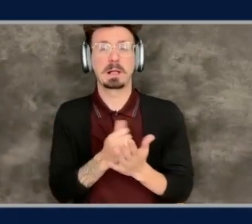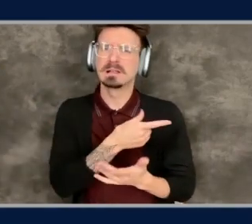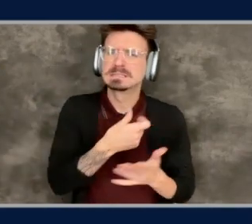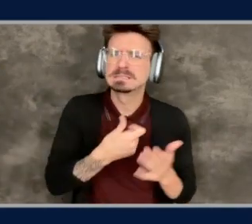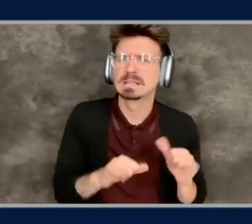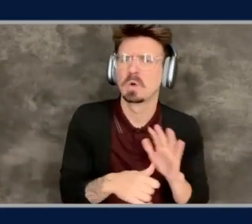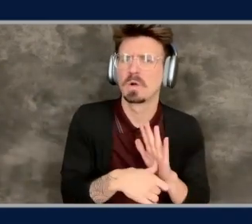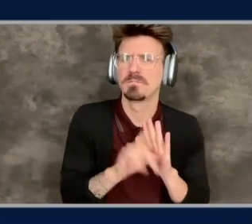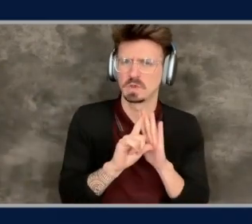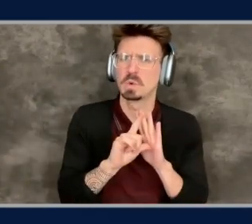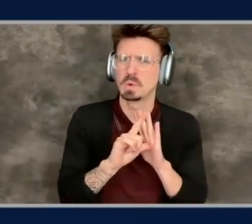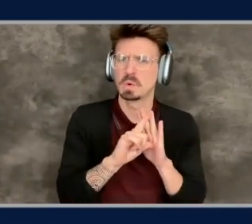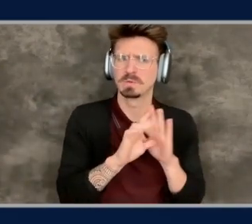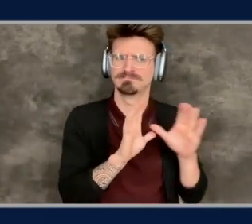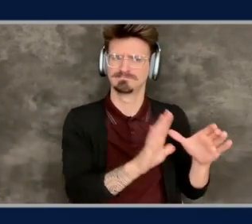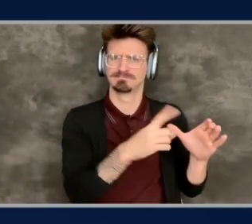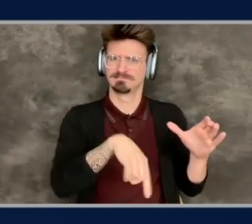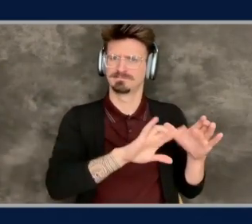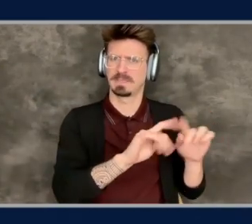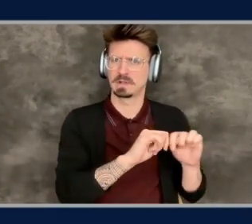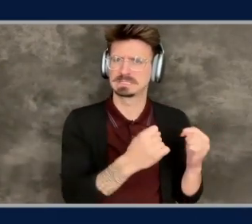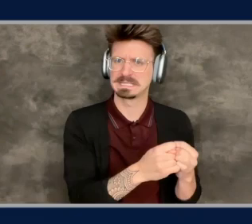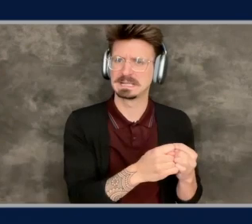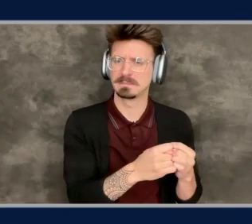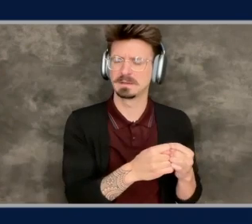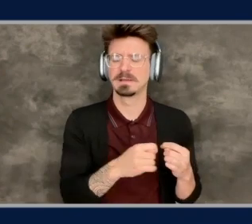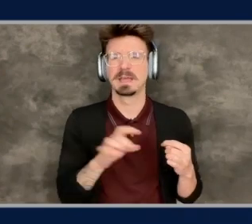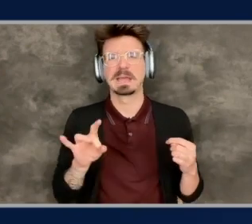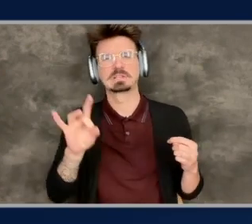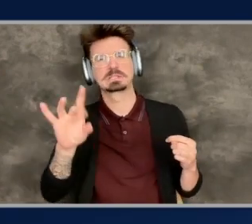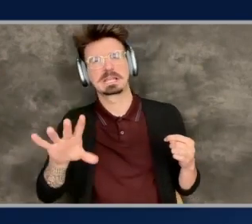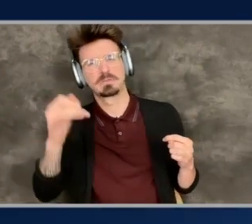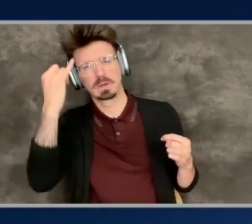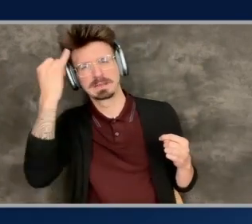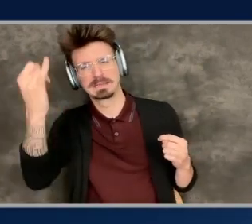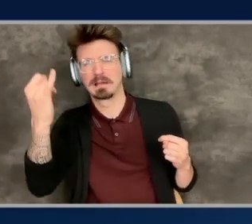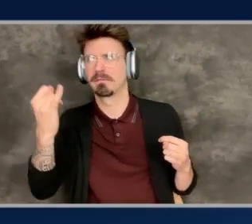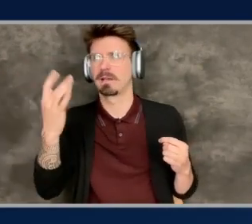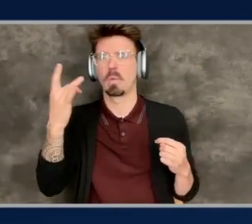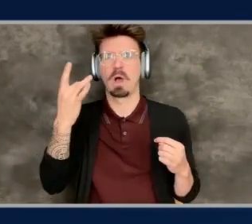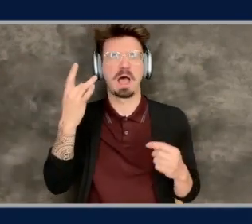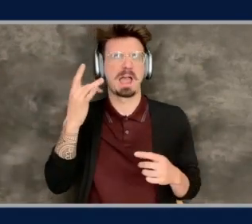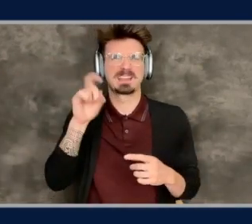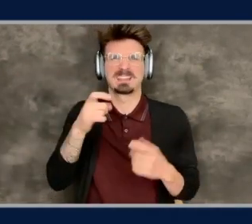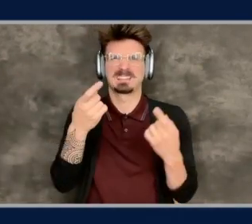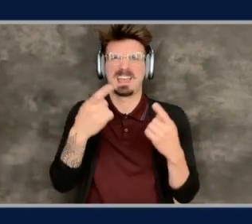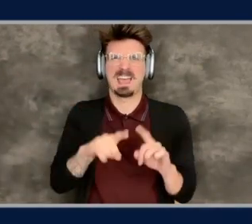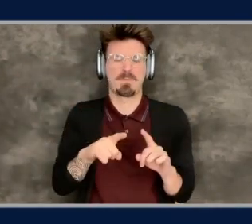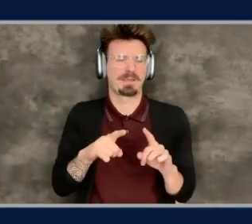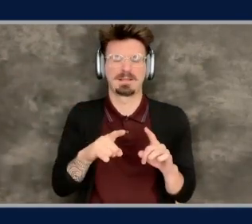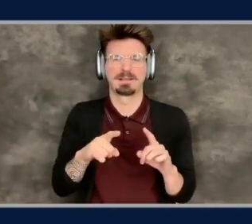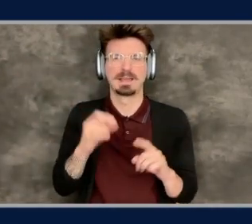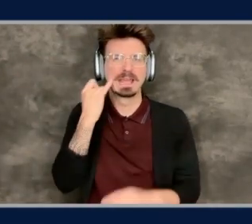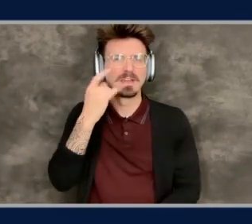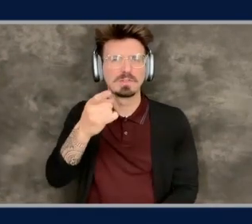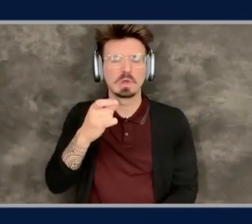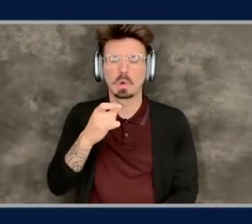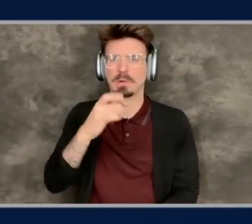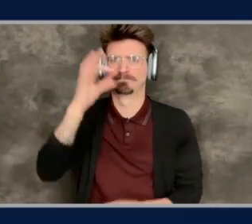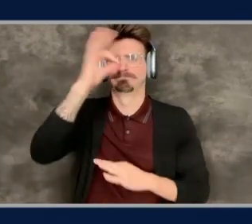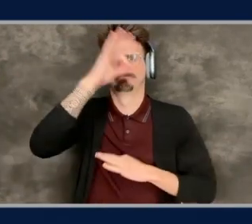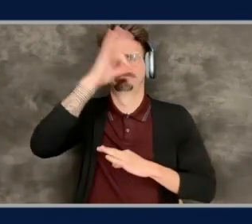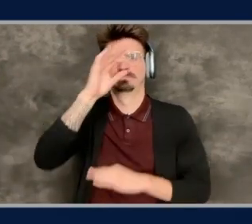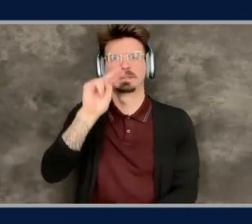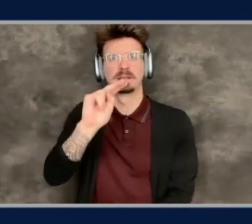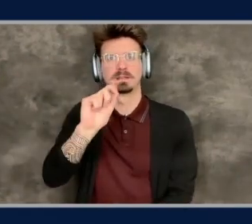development team. And just to give people an idea, too, of like why this needs to happen, who are unfamiliar with .NET, maybe like Adrian over